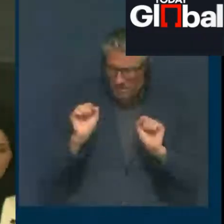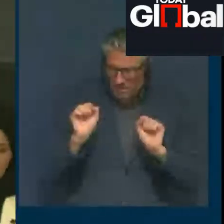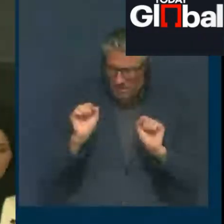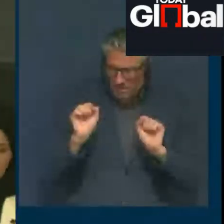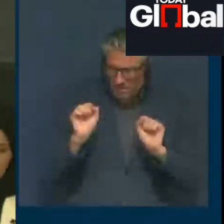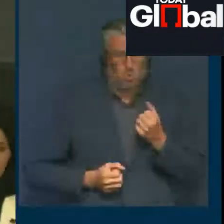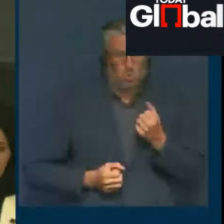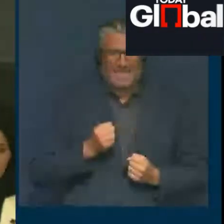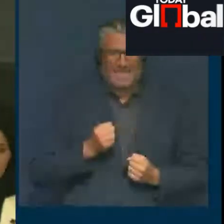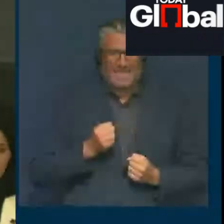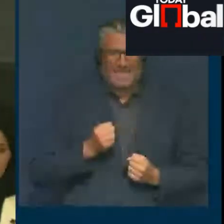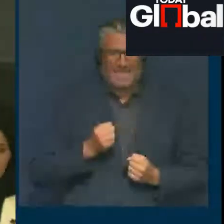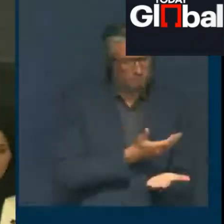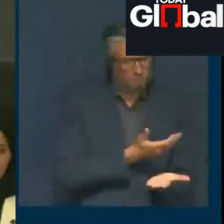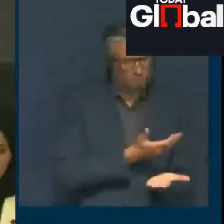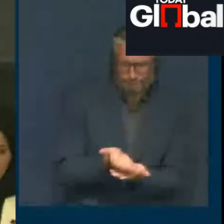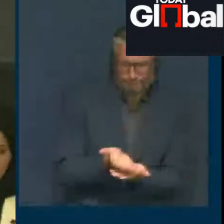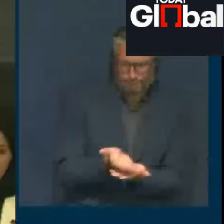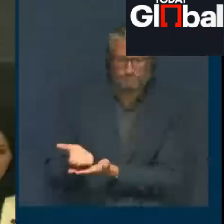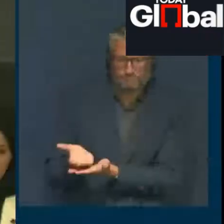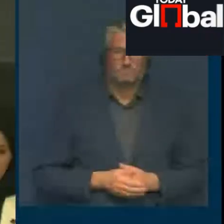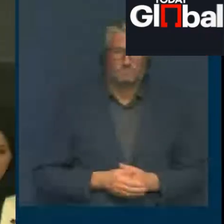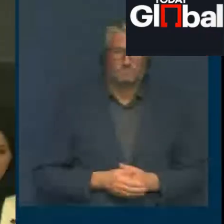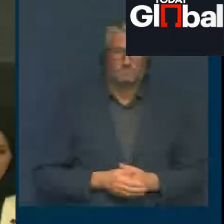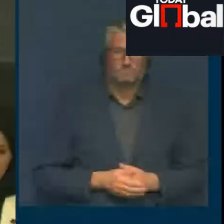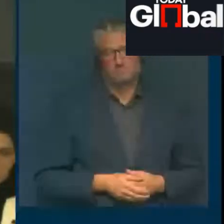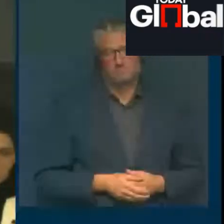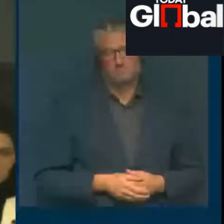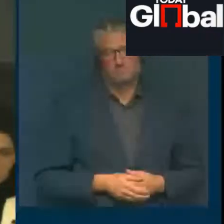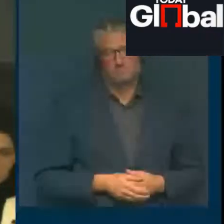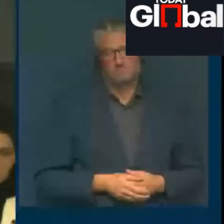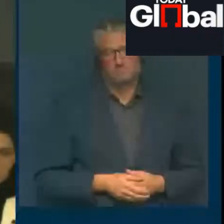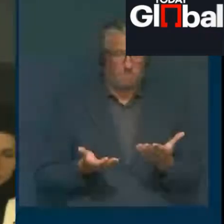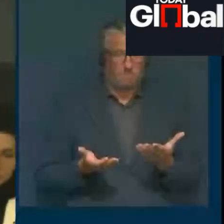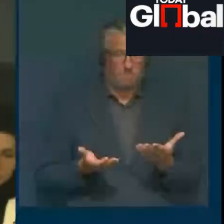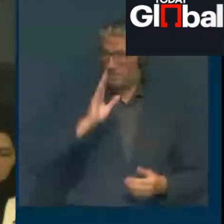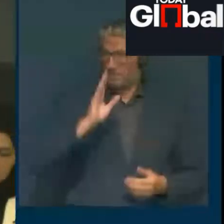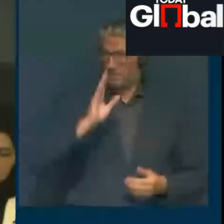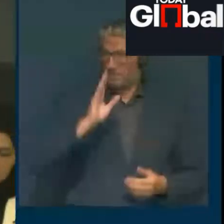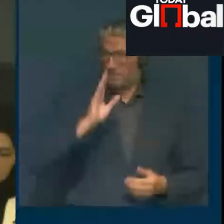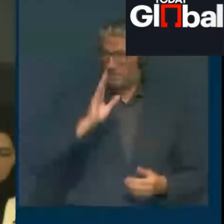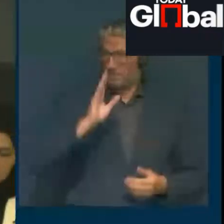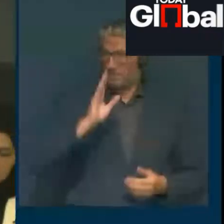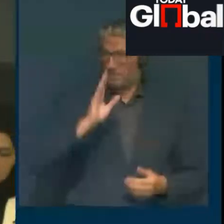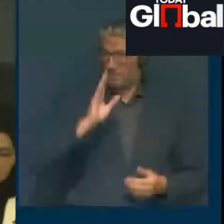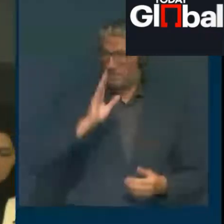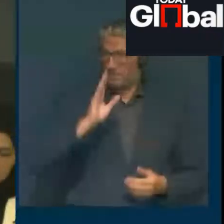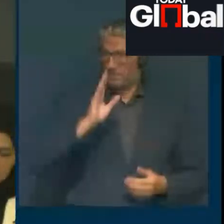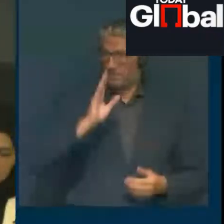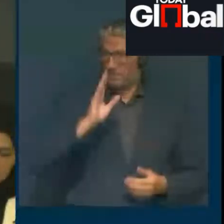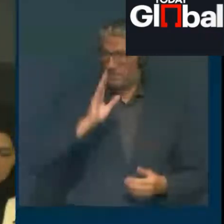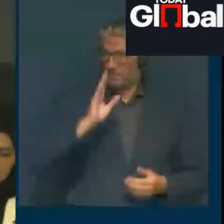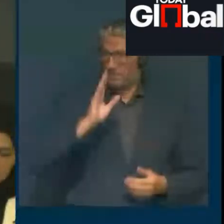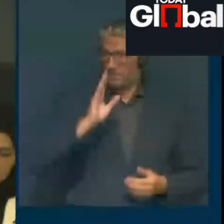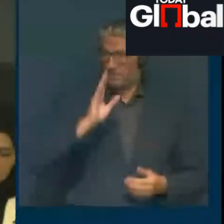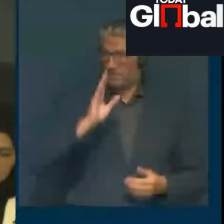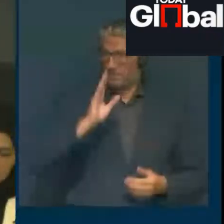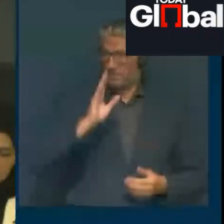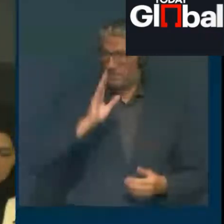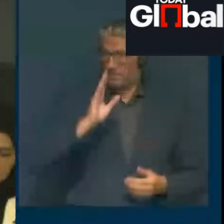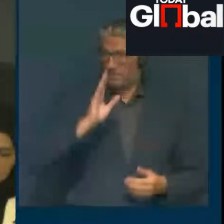well, directly or electronically. And the Ministry of the